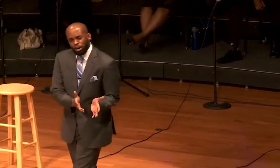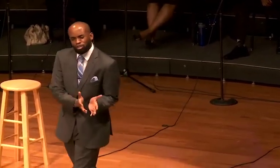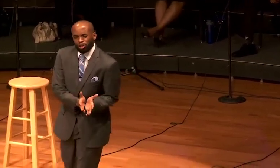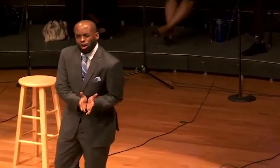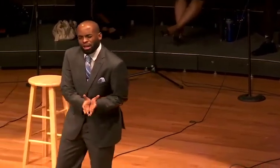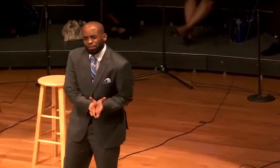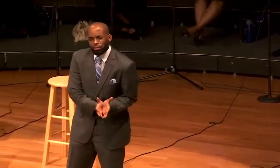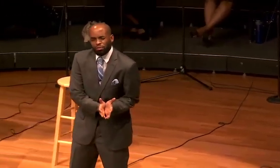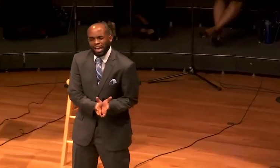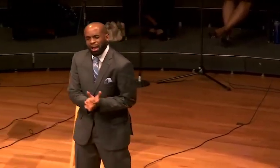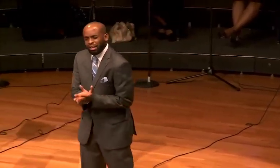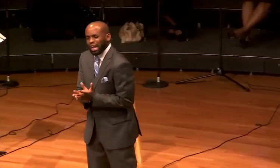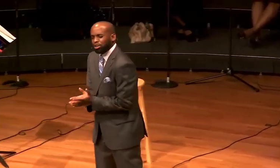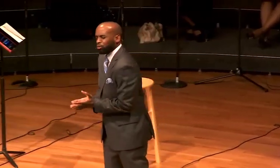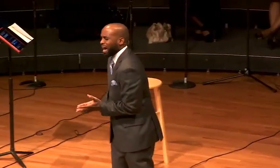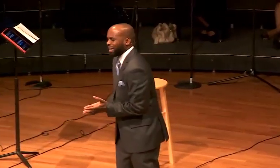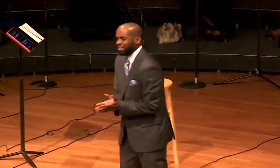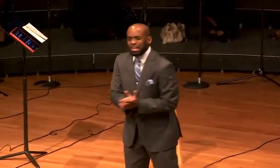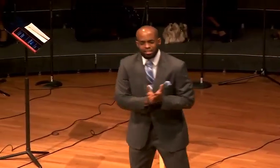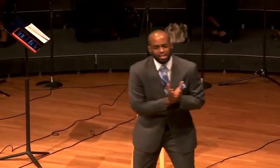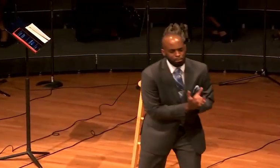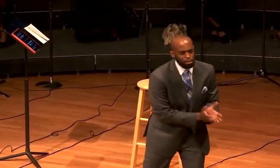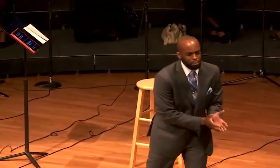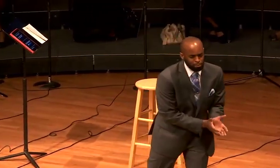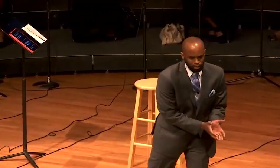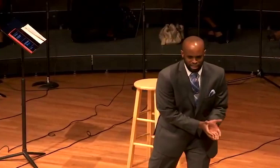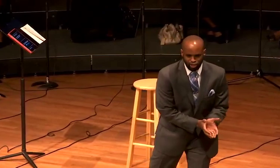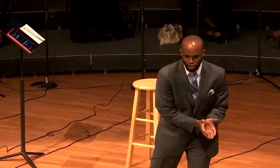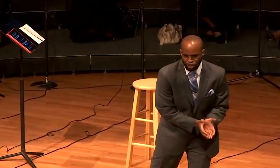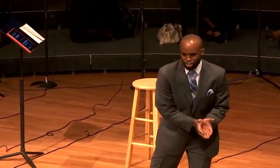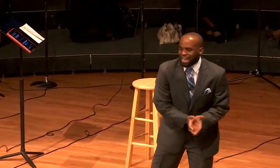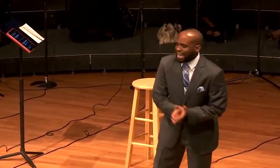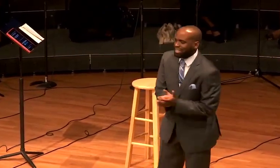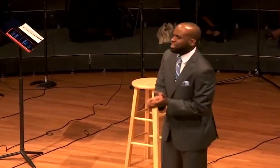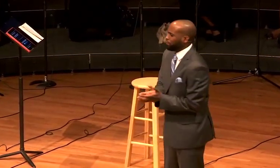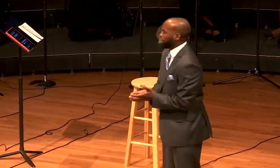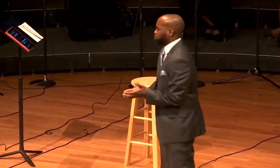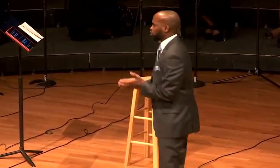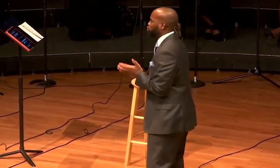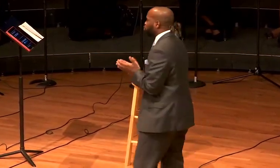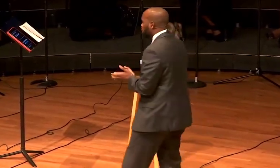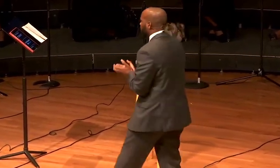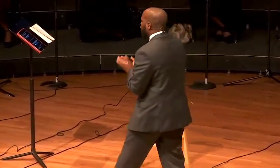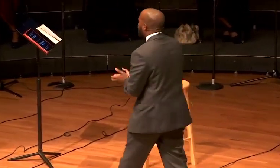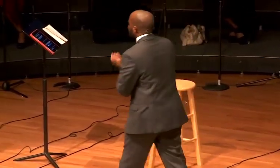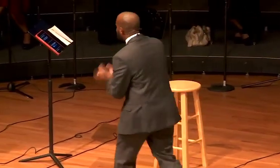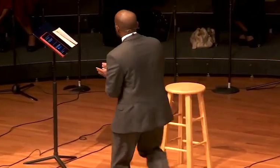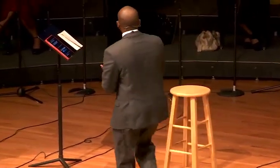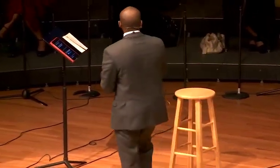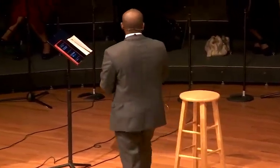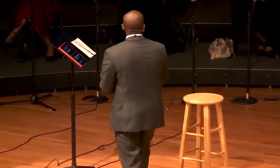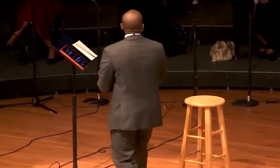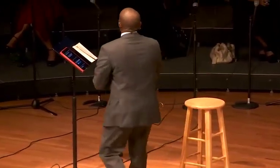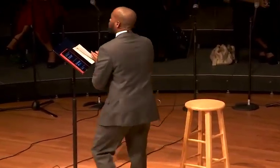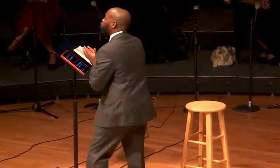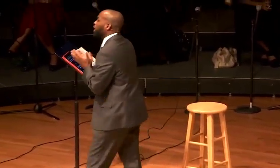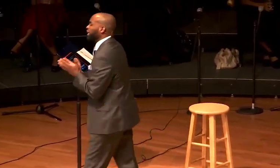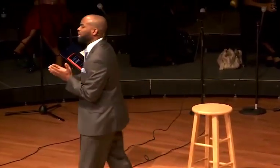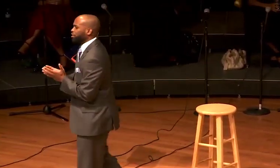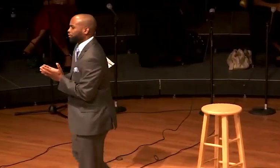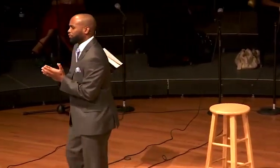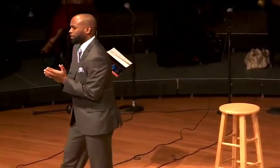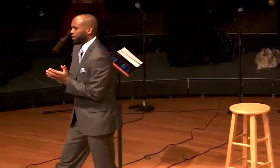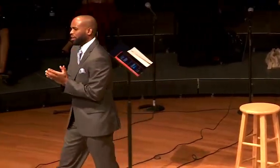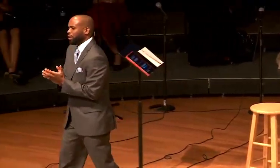And for far too long, I think we have categorized sleepy people in church as individuals who really aren't dedicated. But